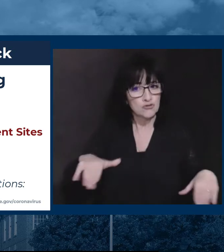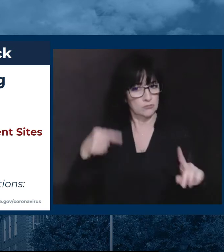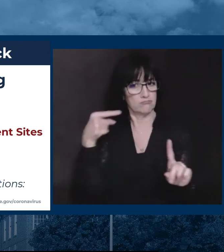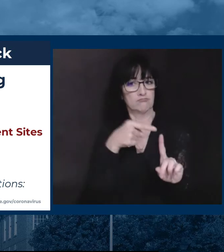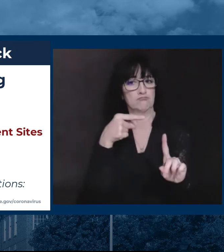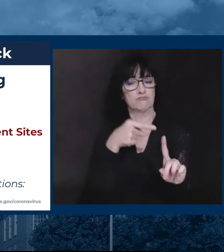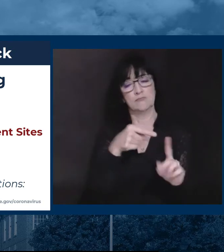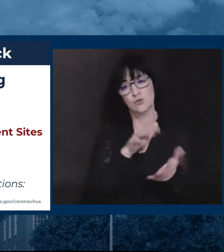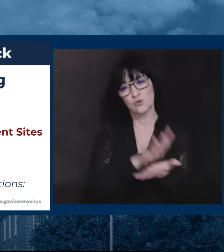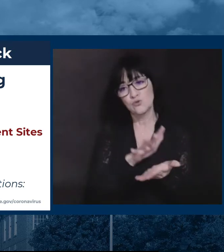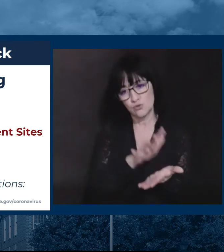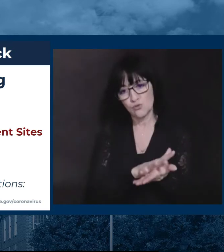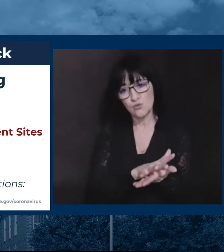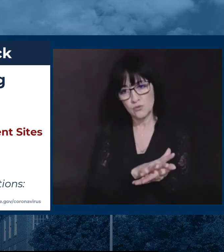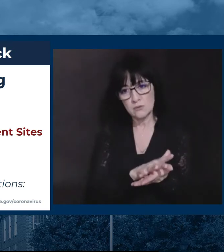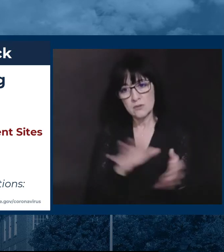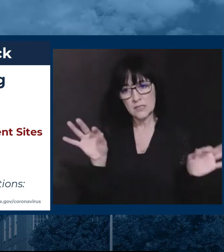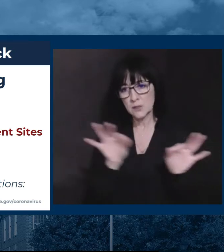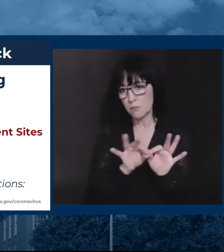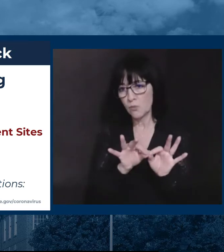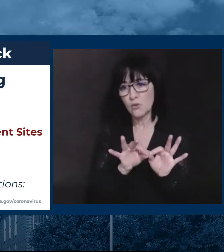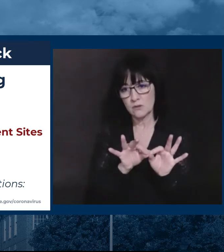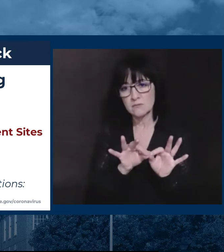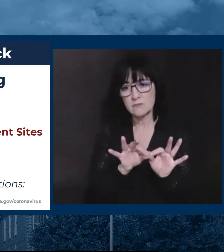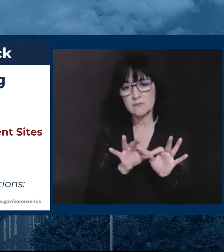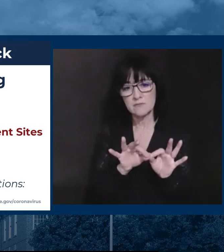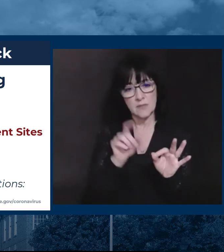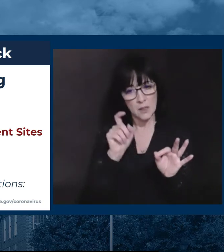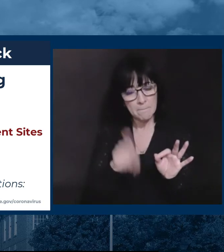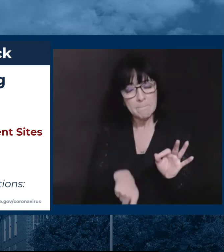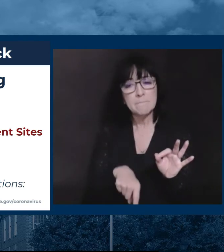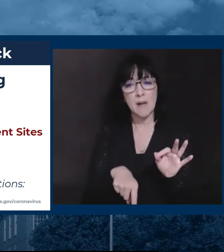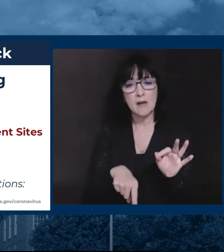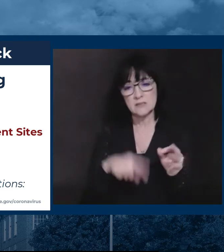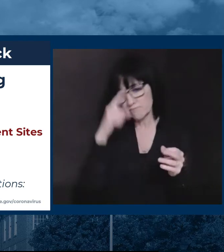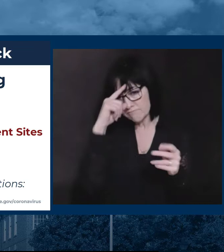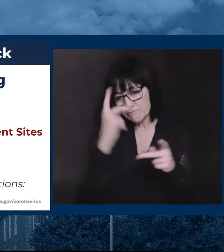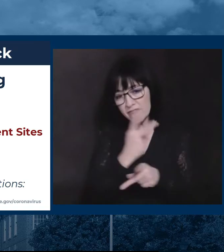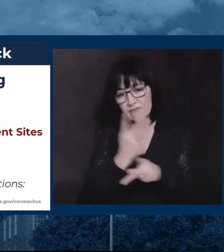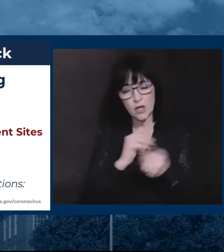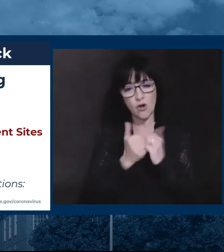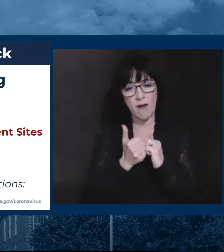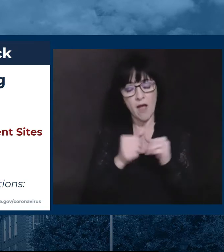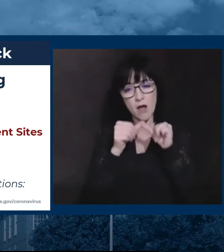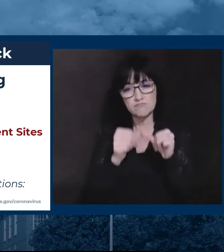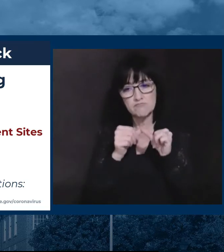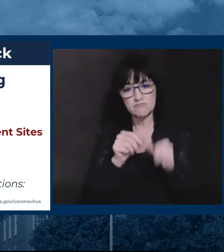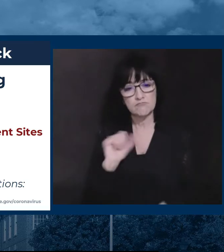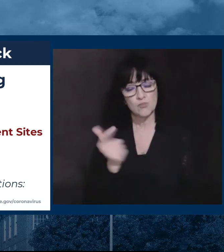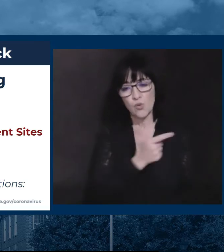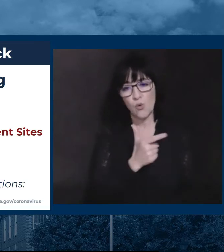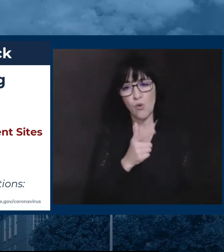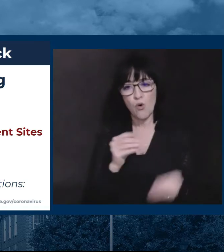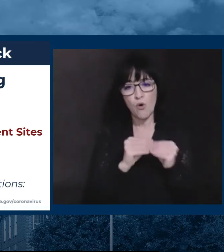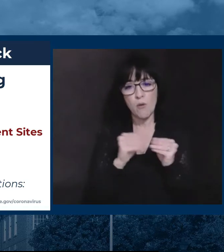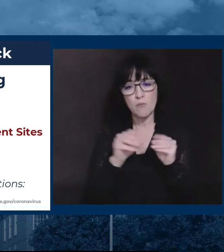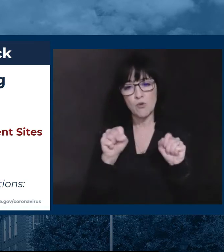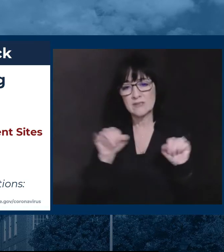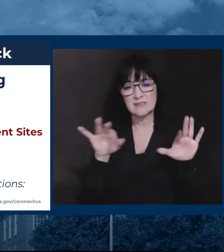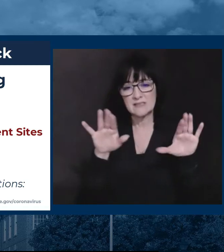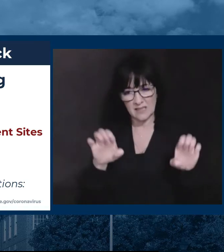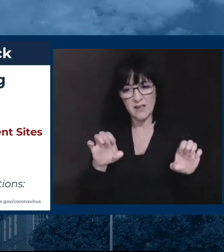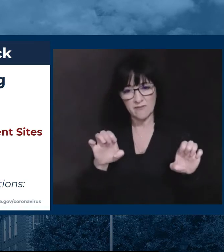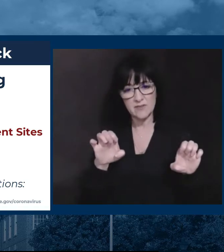and getting that done and making up lost ground for so many of these children. The thing that really hurts my heart is to think